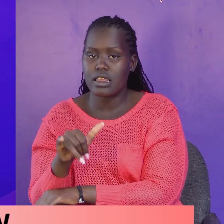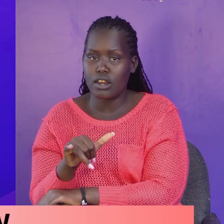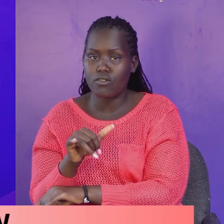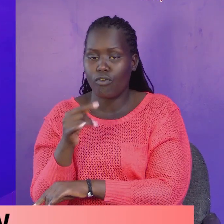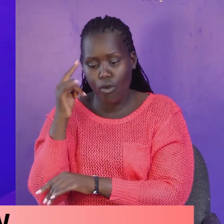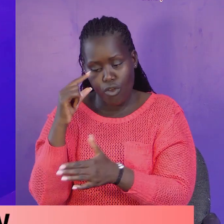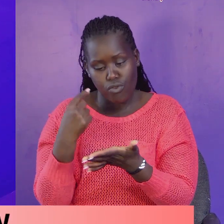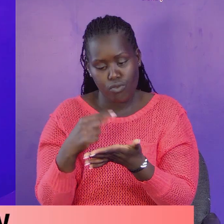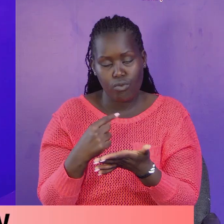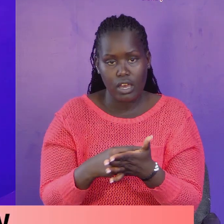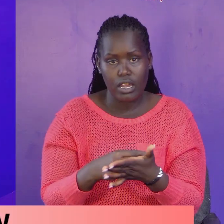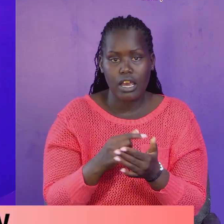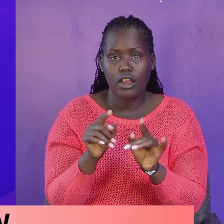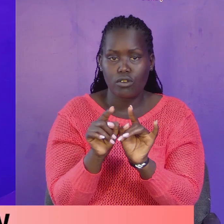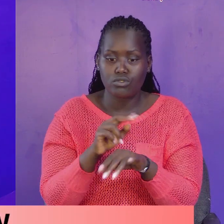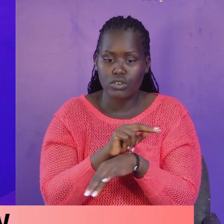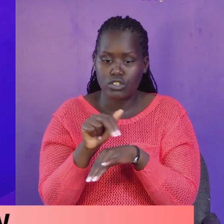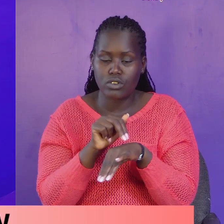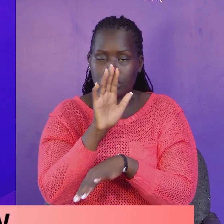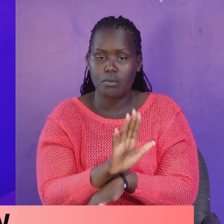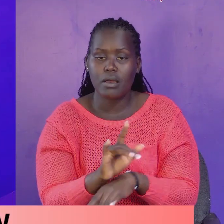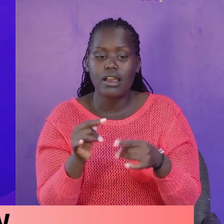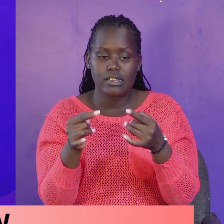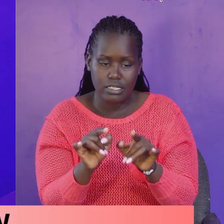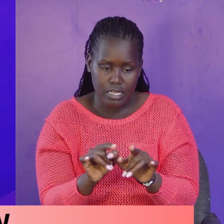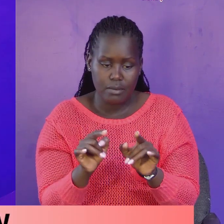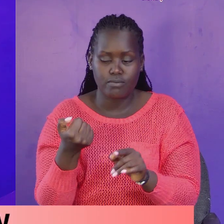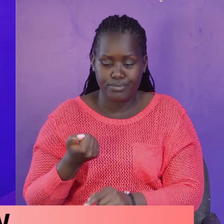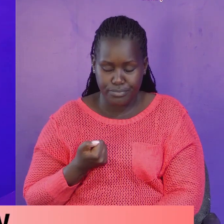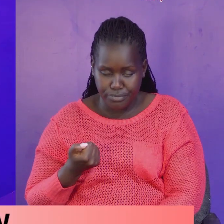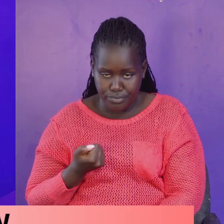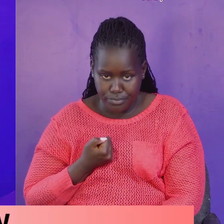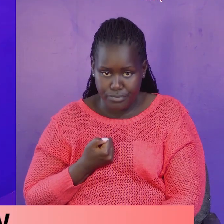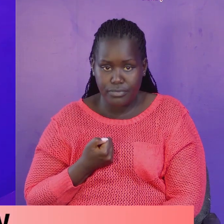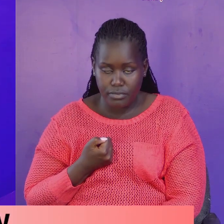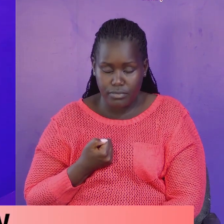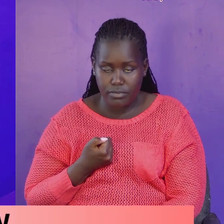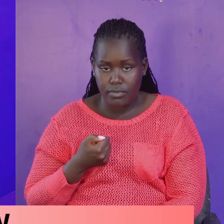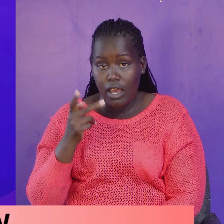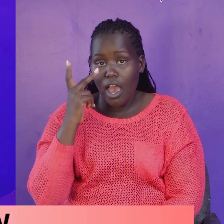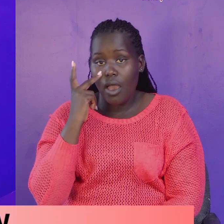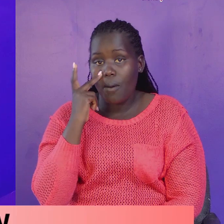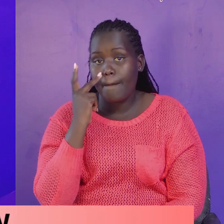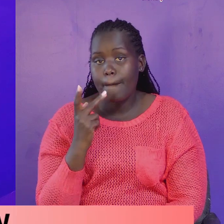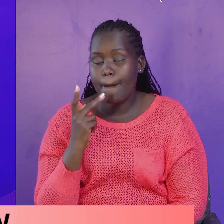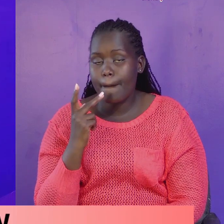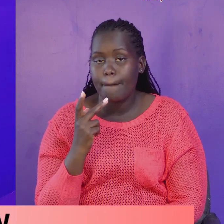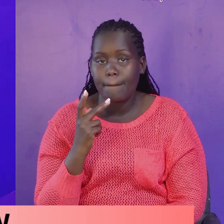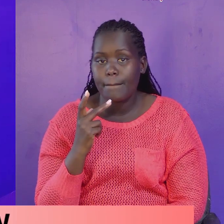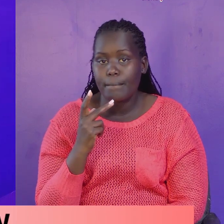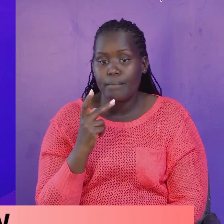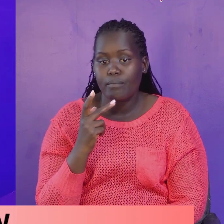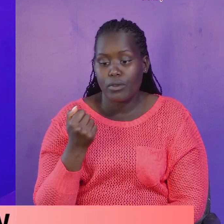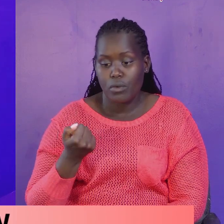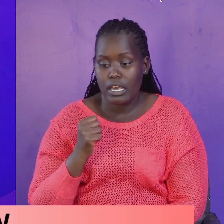Uganda and its nationality. The same way to the girls. We've seen on the girl